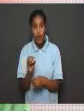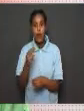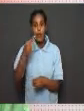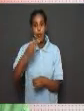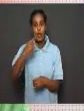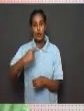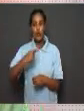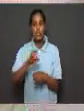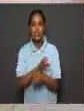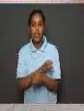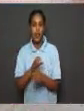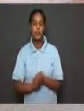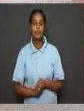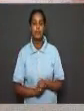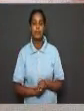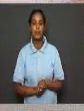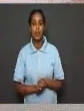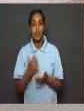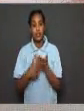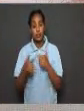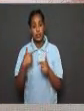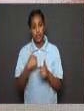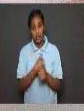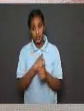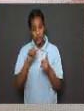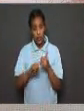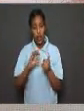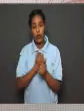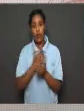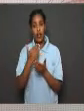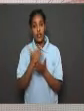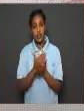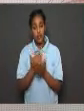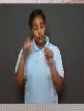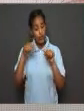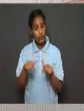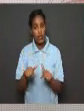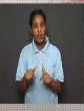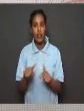mercury cells. This brings us to the end of our lesson for